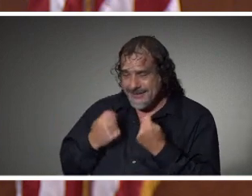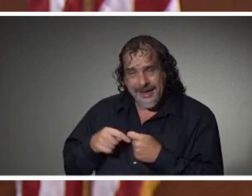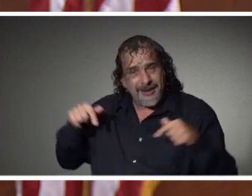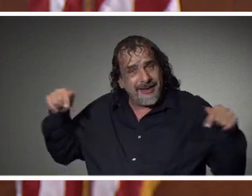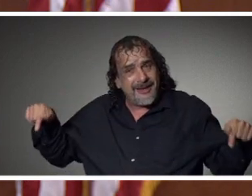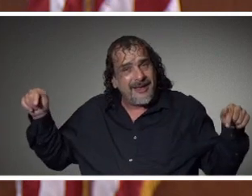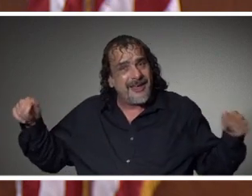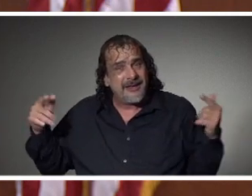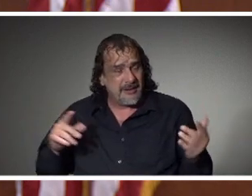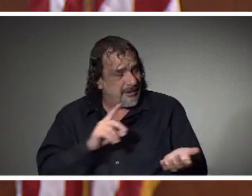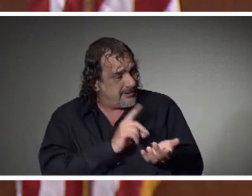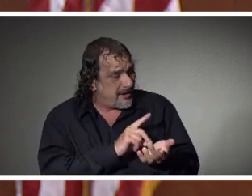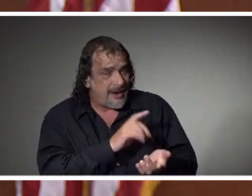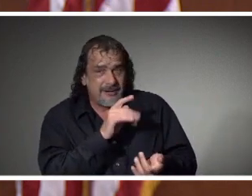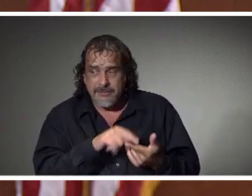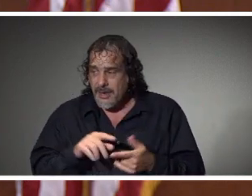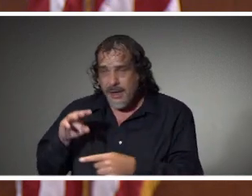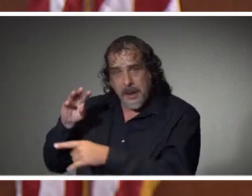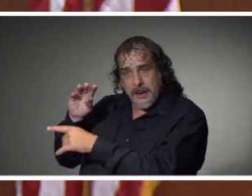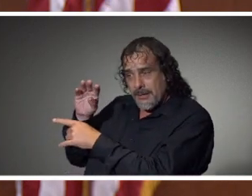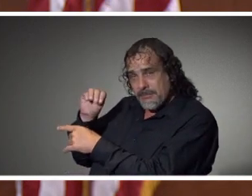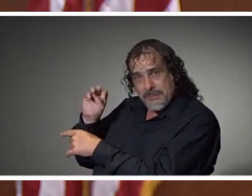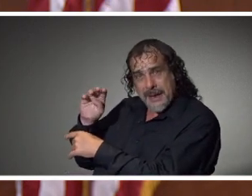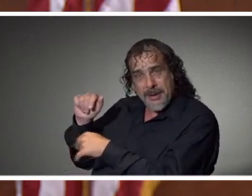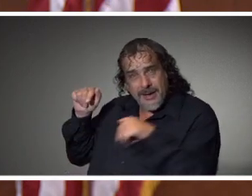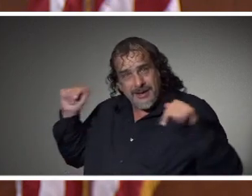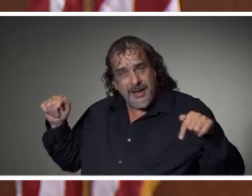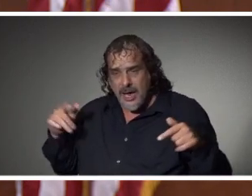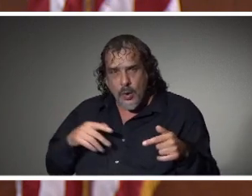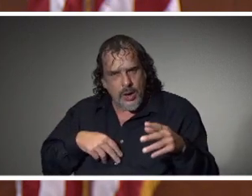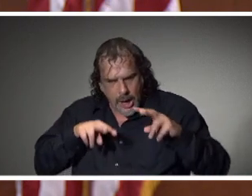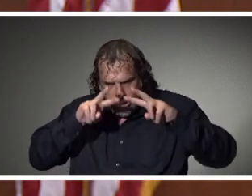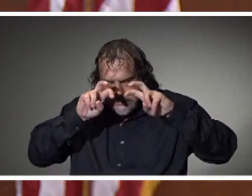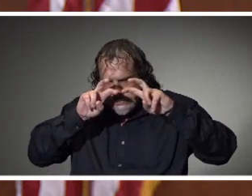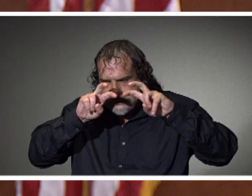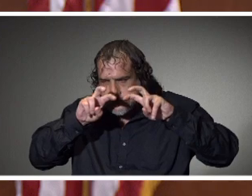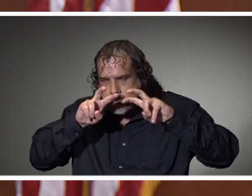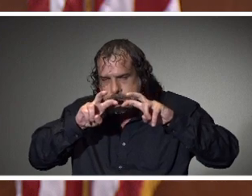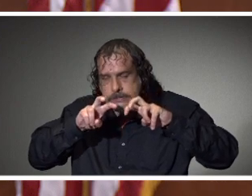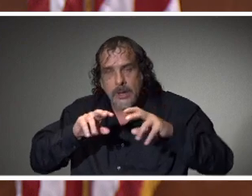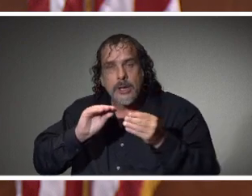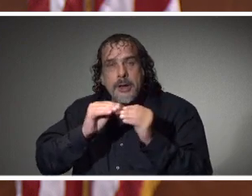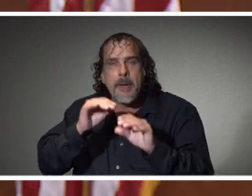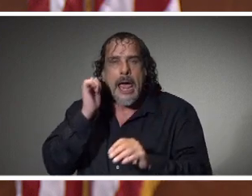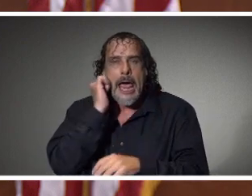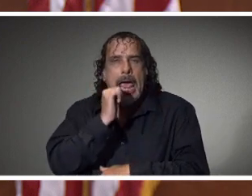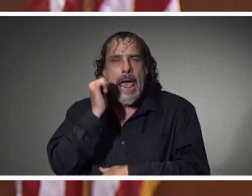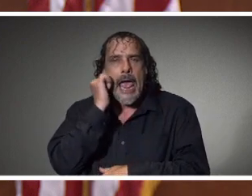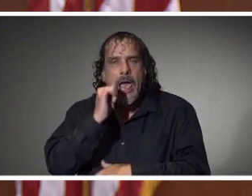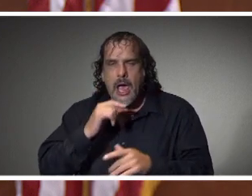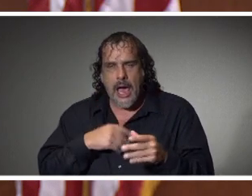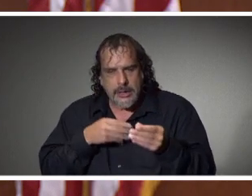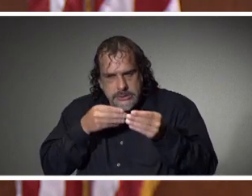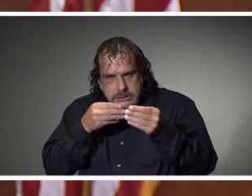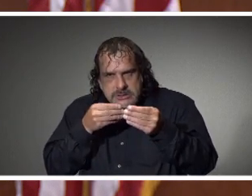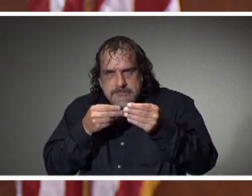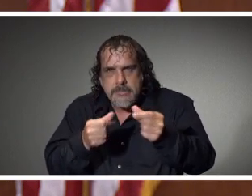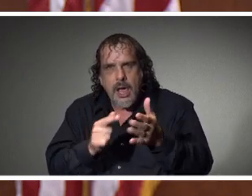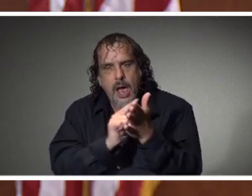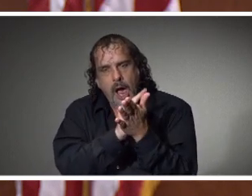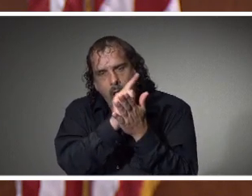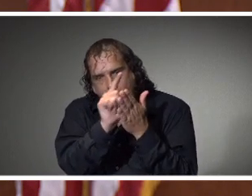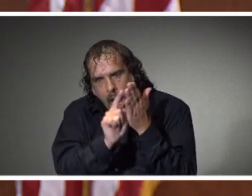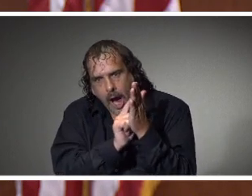his team, to Mac and their team, we are poring over the data every single day. I spend hours looking at